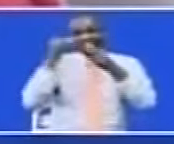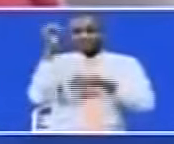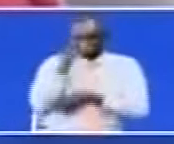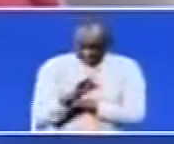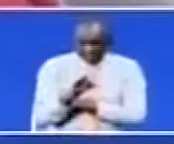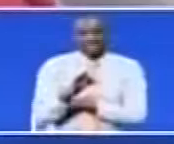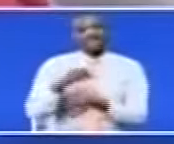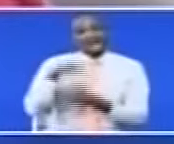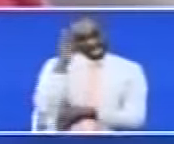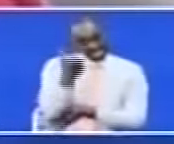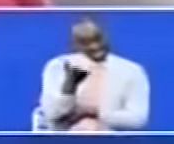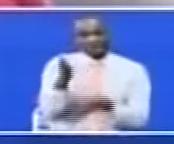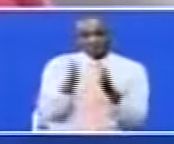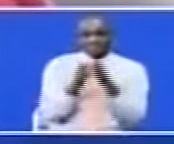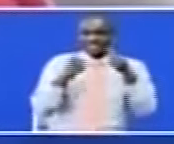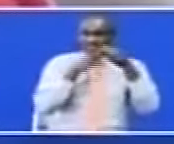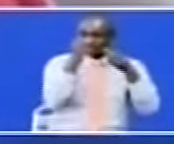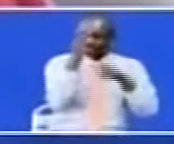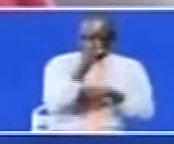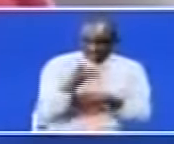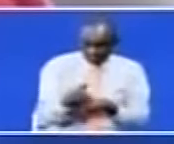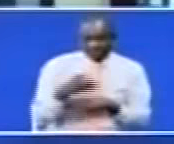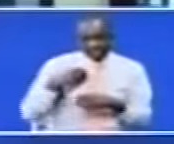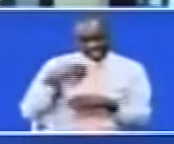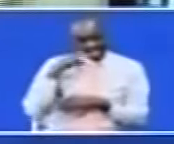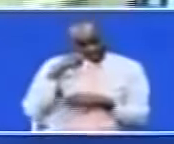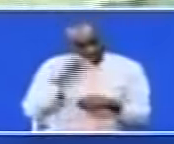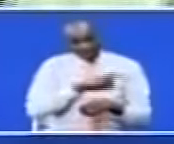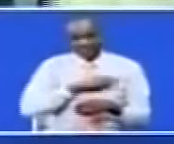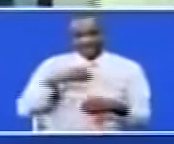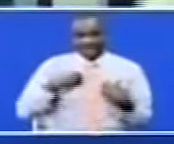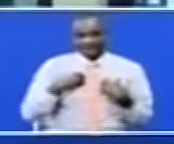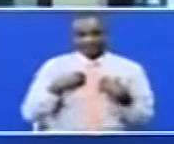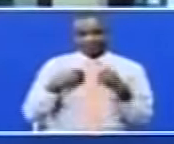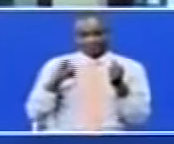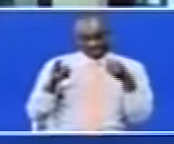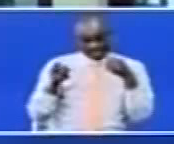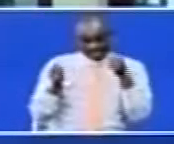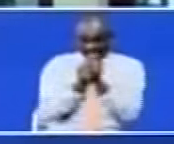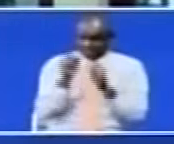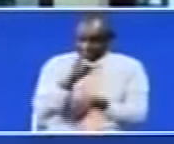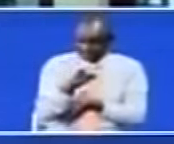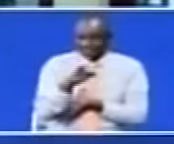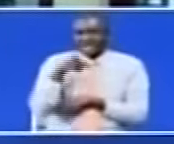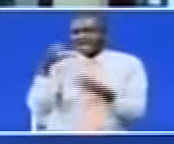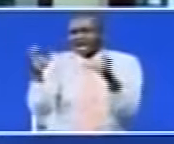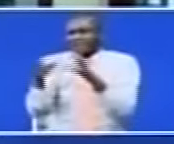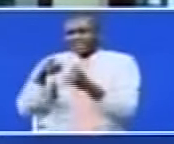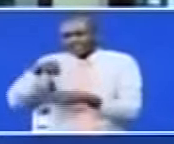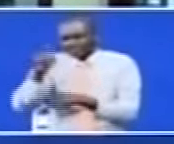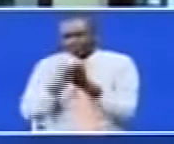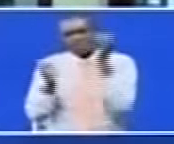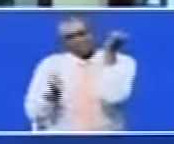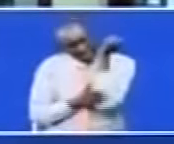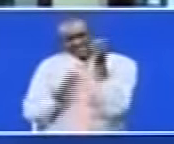jump in their stock prices and 76% jump in net income over a span of 10 years. On the other hand, companies with bad